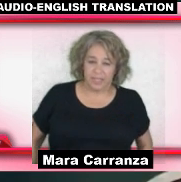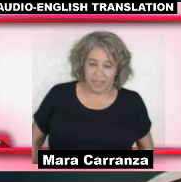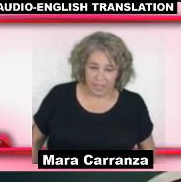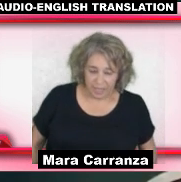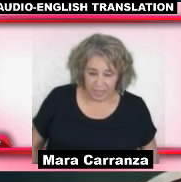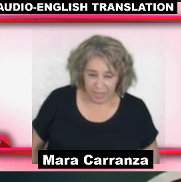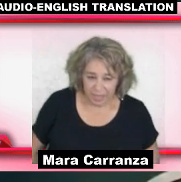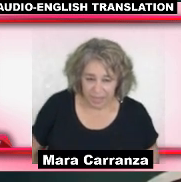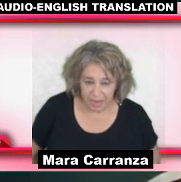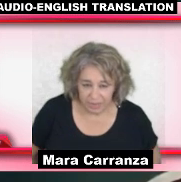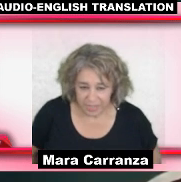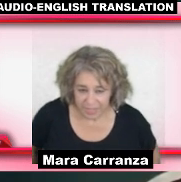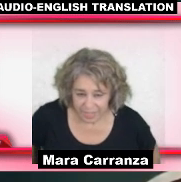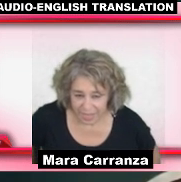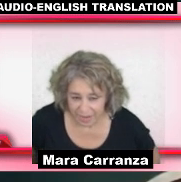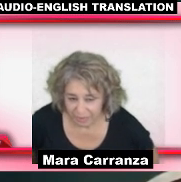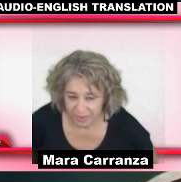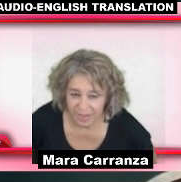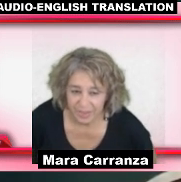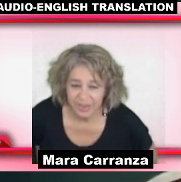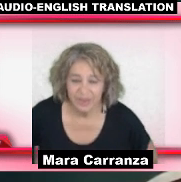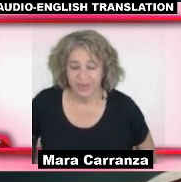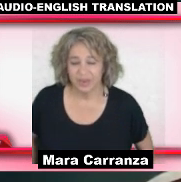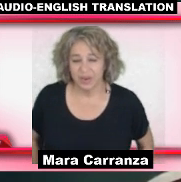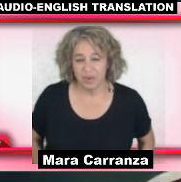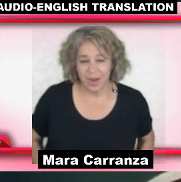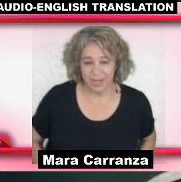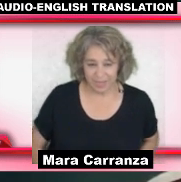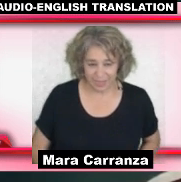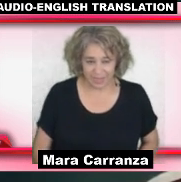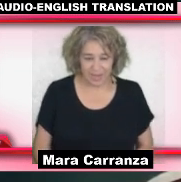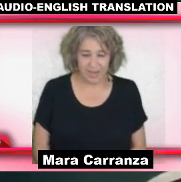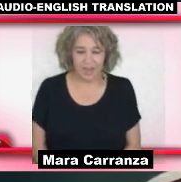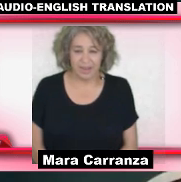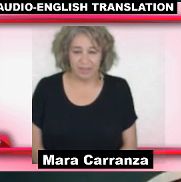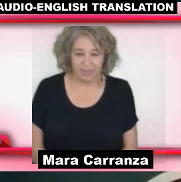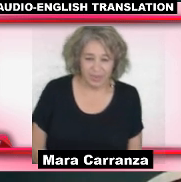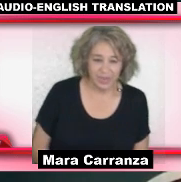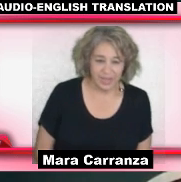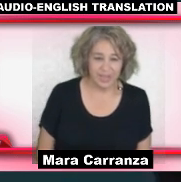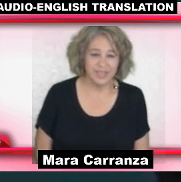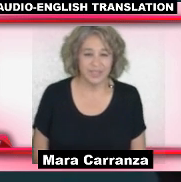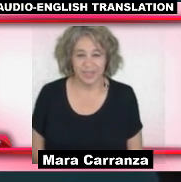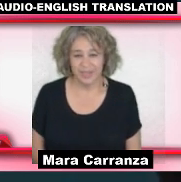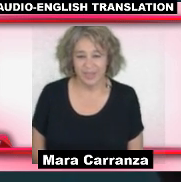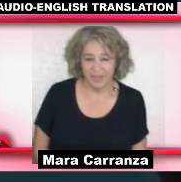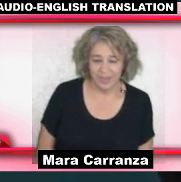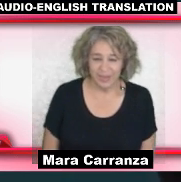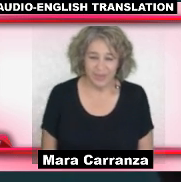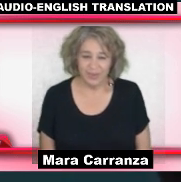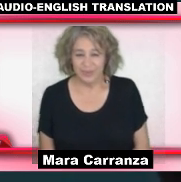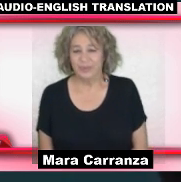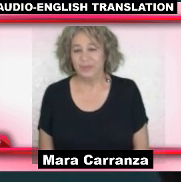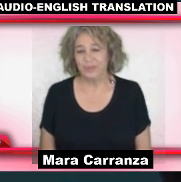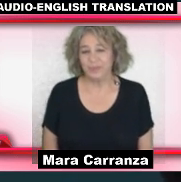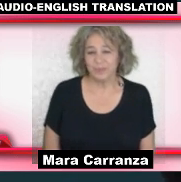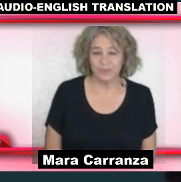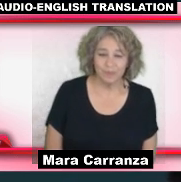crookedness. Now it's a state of correctness and not of crookedness.